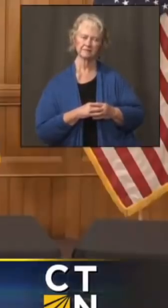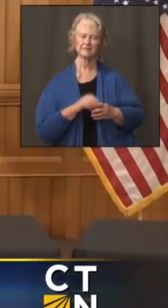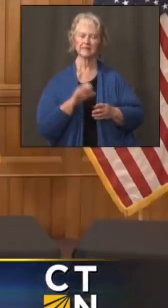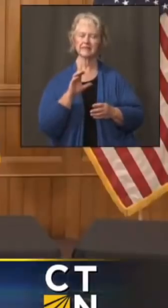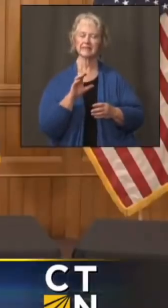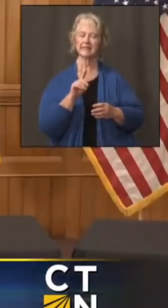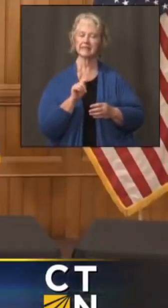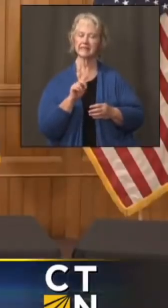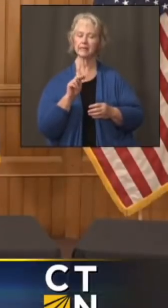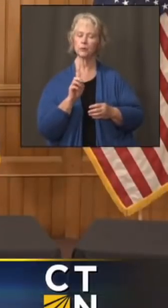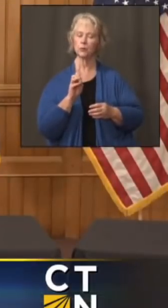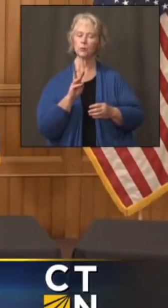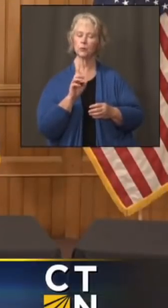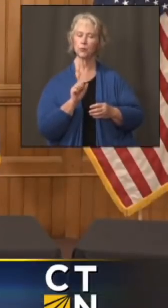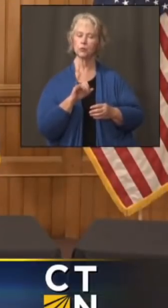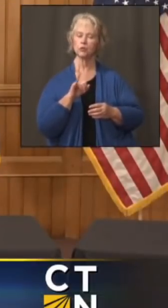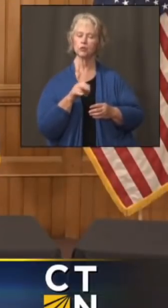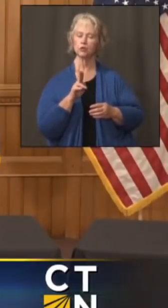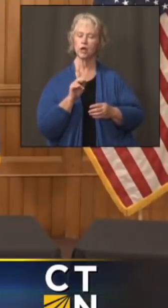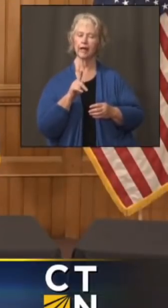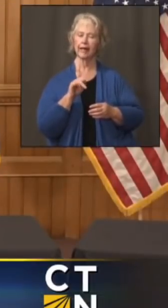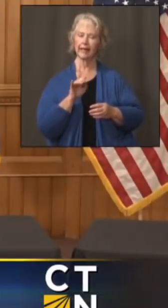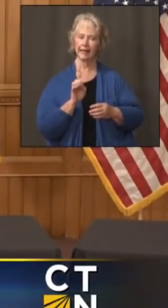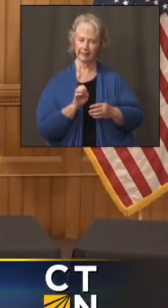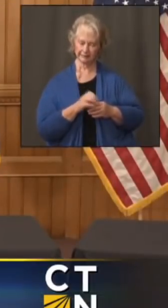CT News Junkie.